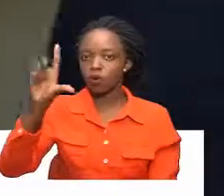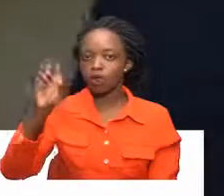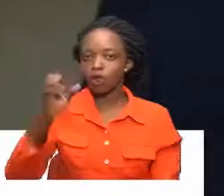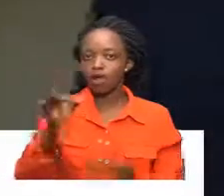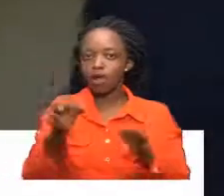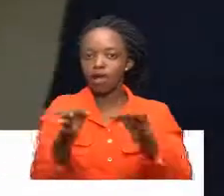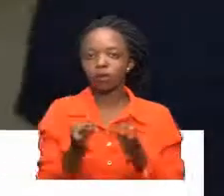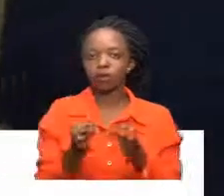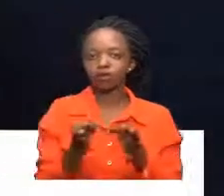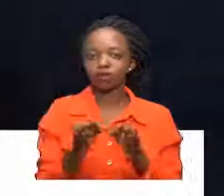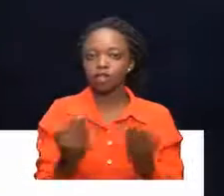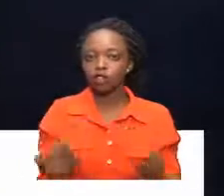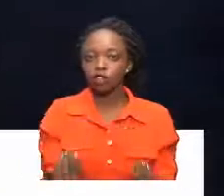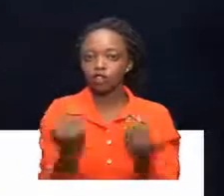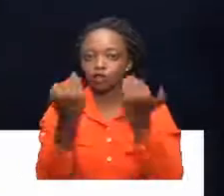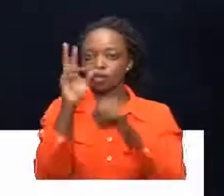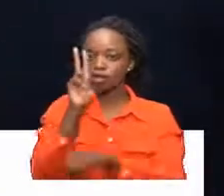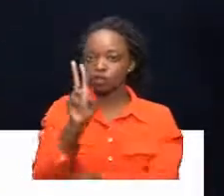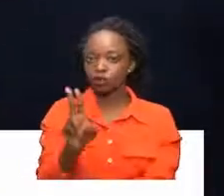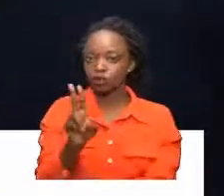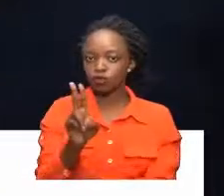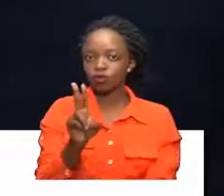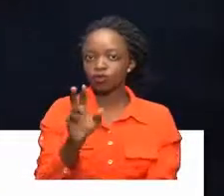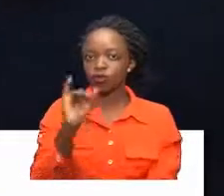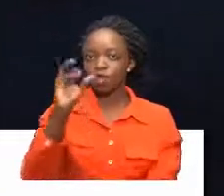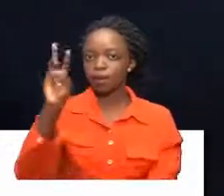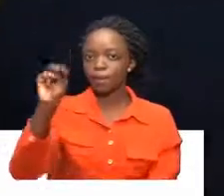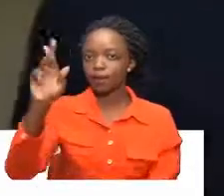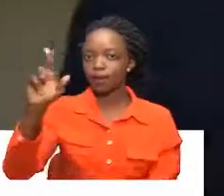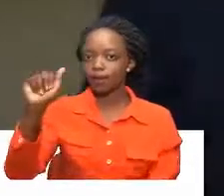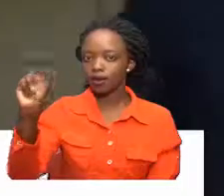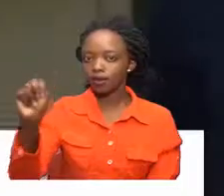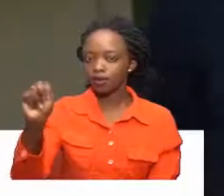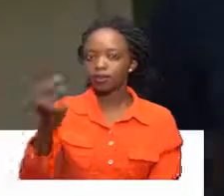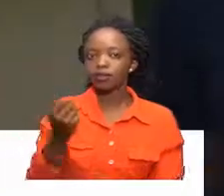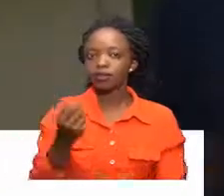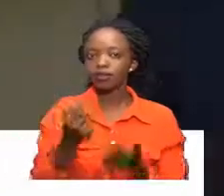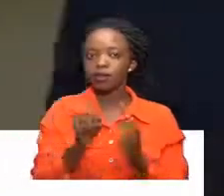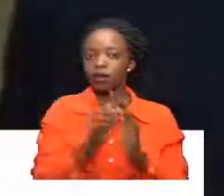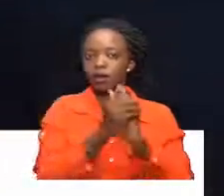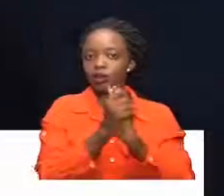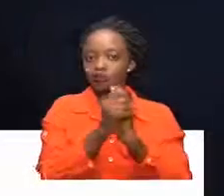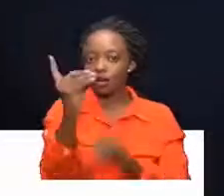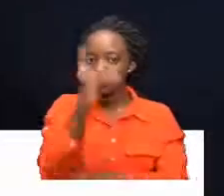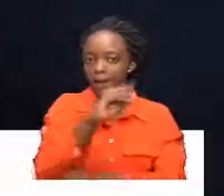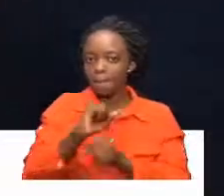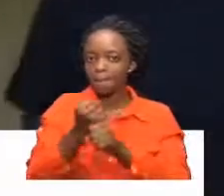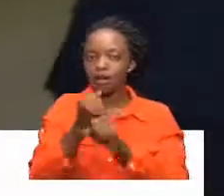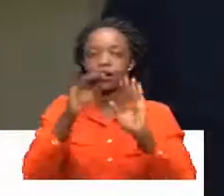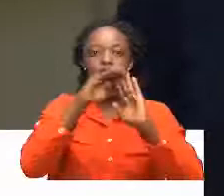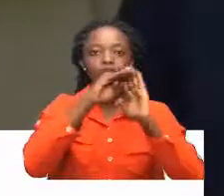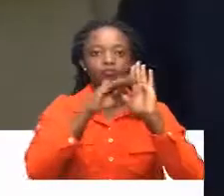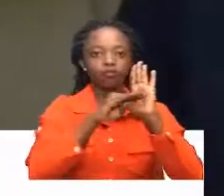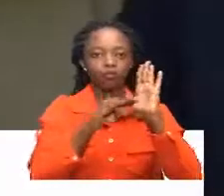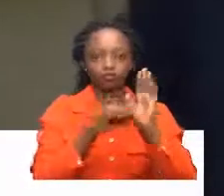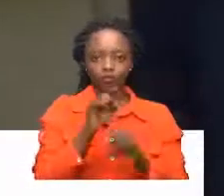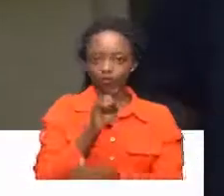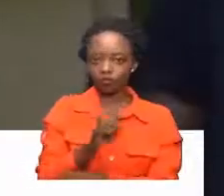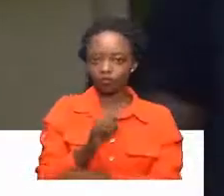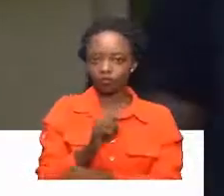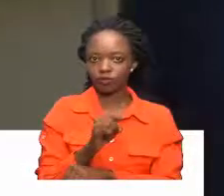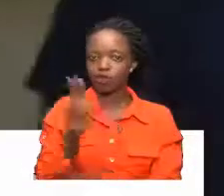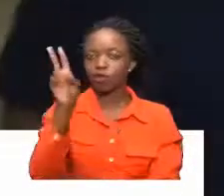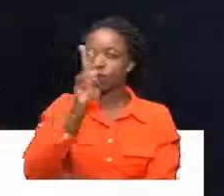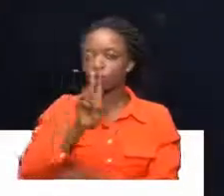mapacha wawili Irfan Karim na Imran Karim wamekuwa gumzo la siku kwa kutengeneza programu ya elimu